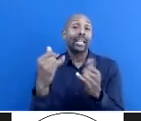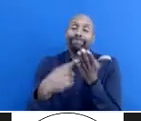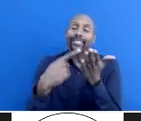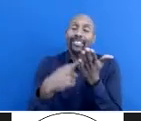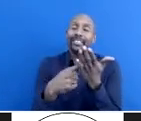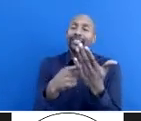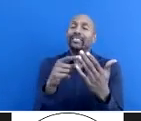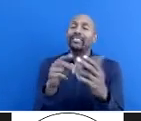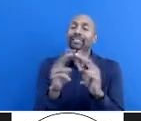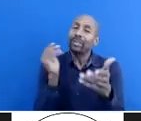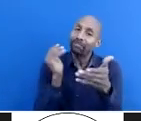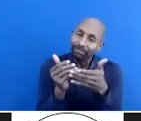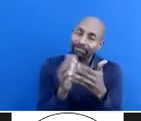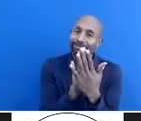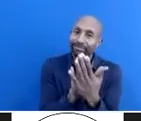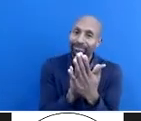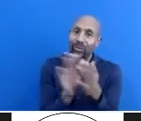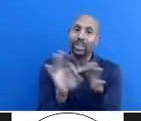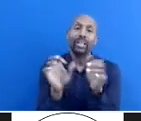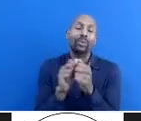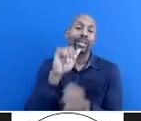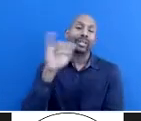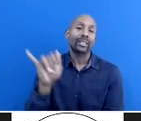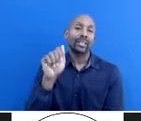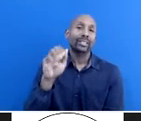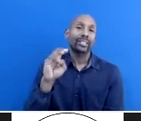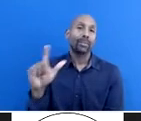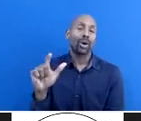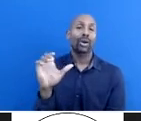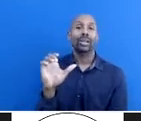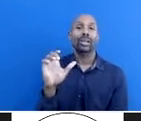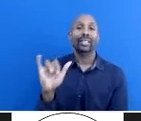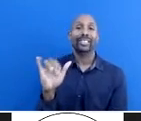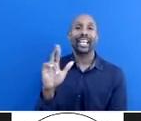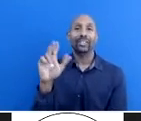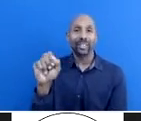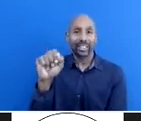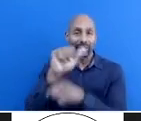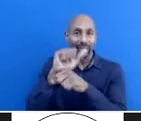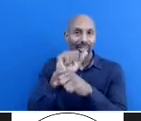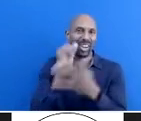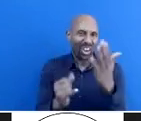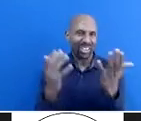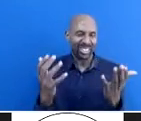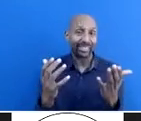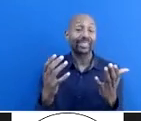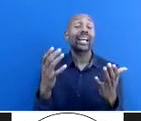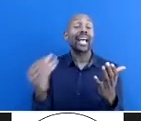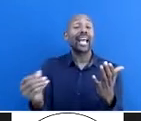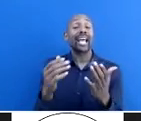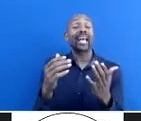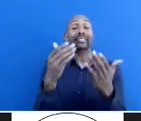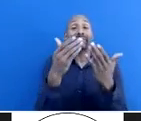of Jamal Cyrus's art and the broader context to situate it. I'm just gonna let you know